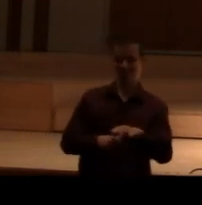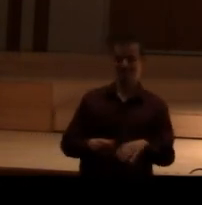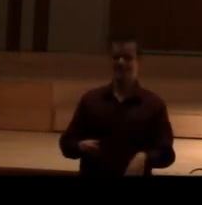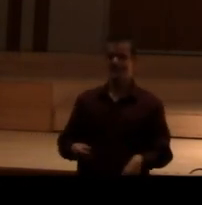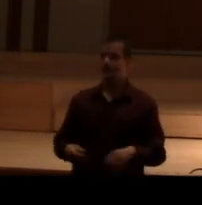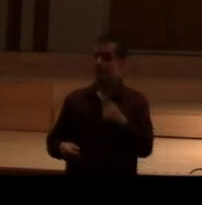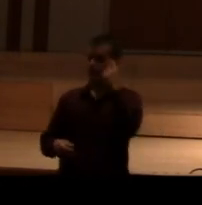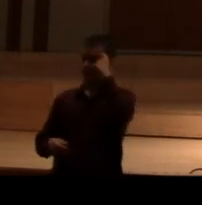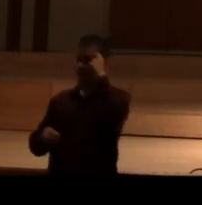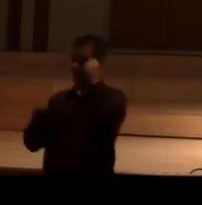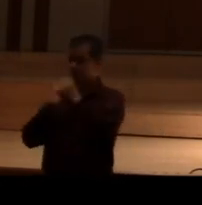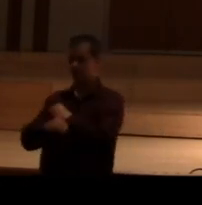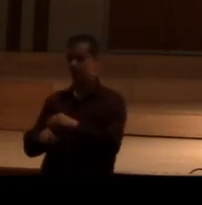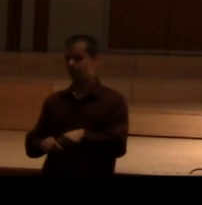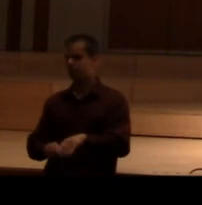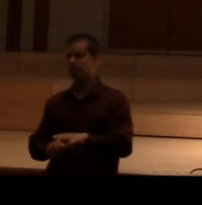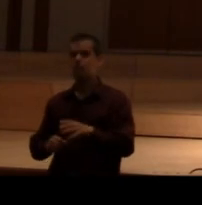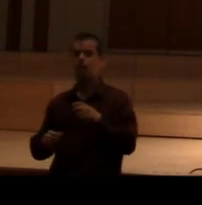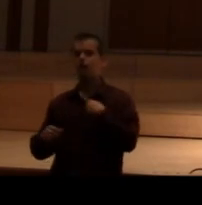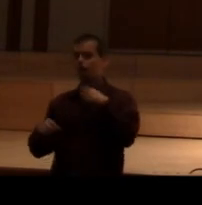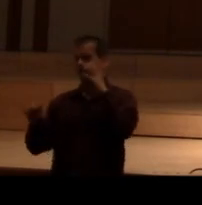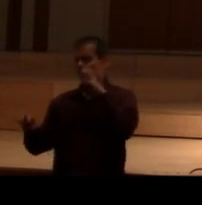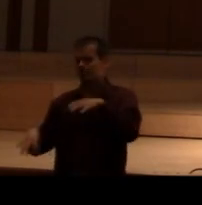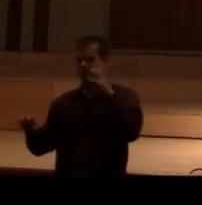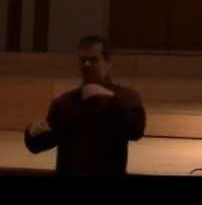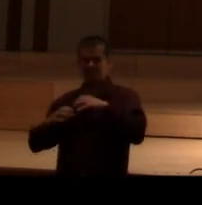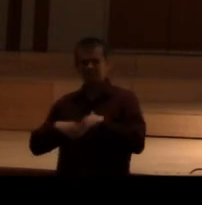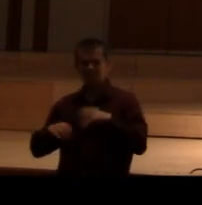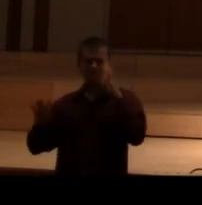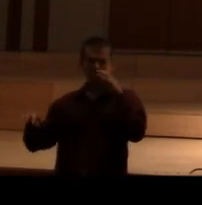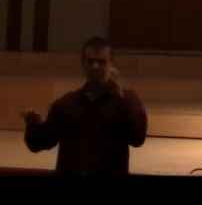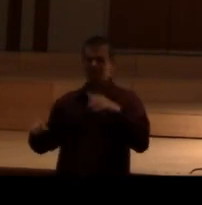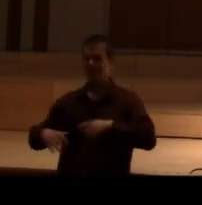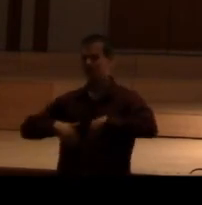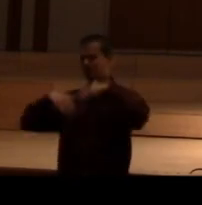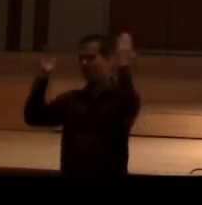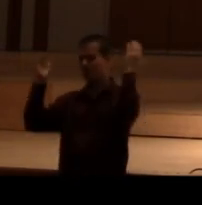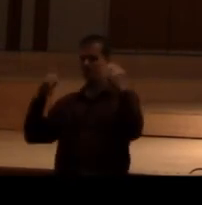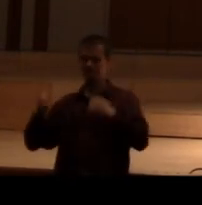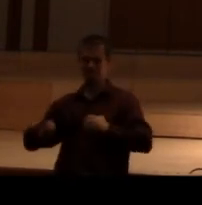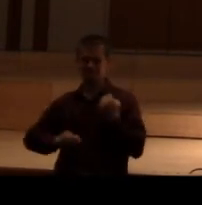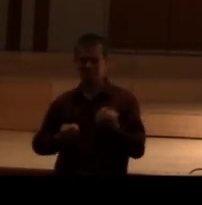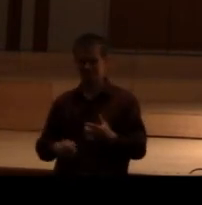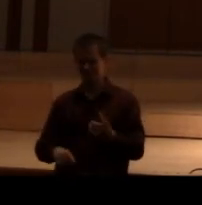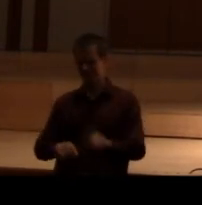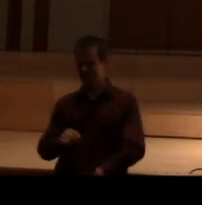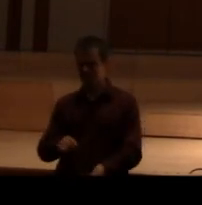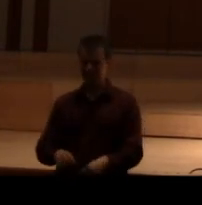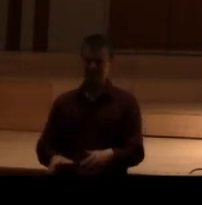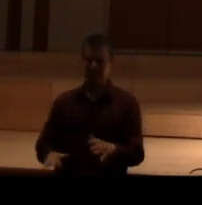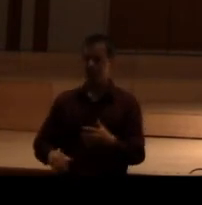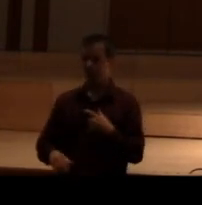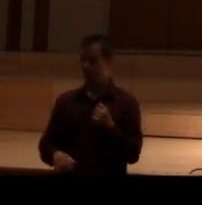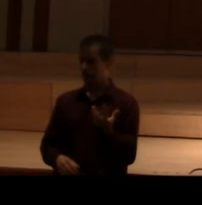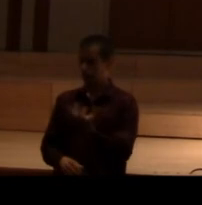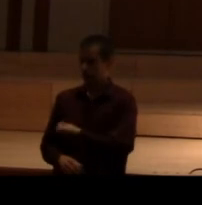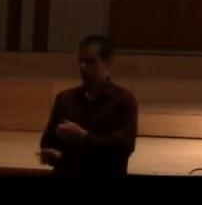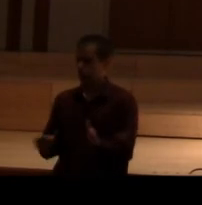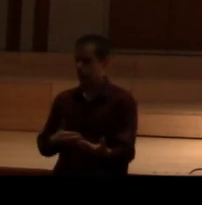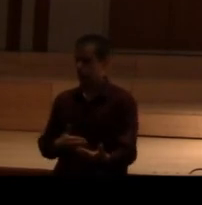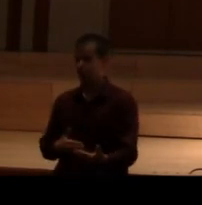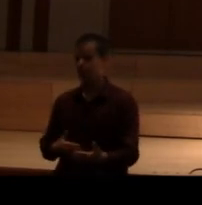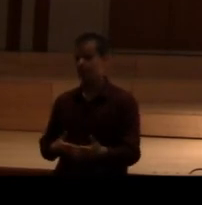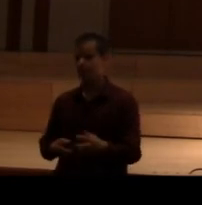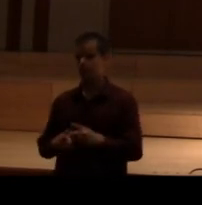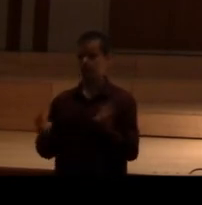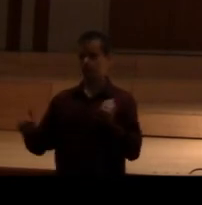this, that I would burst into tears and be so overcome with my emotions that I would have to leave the room. I was a very traumatic